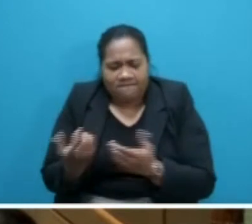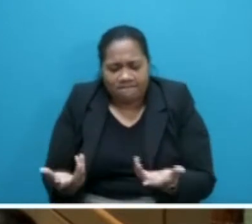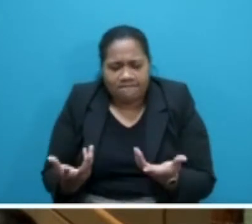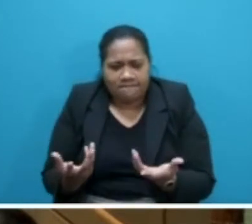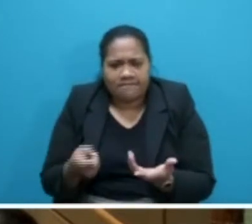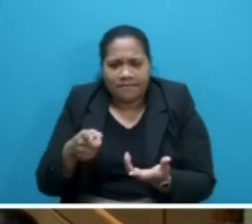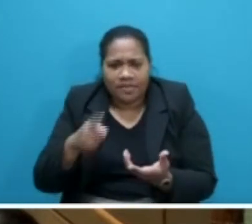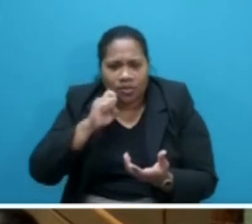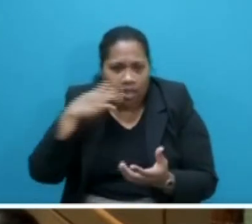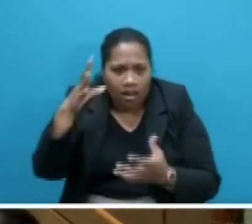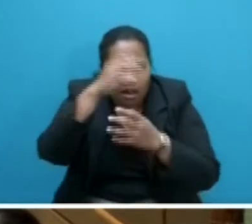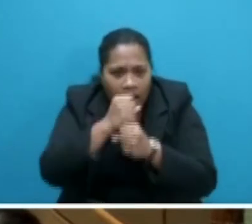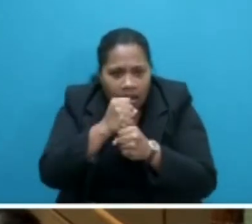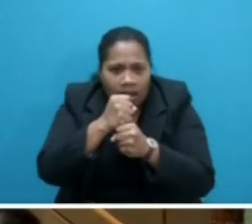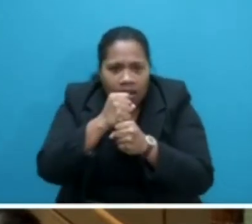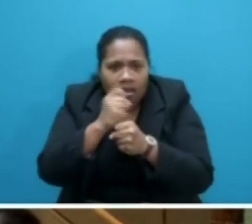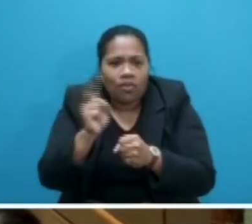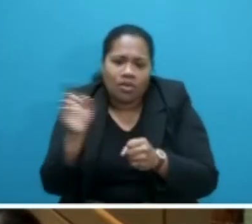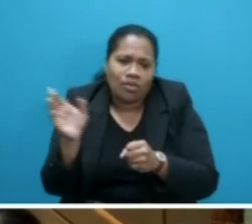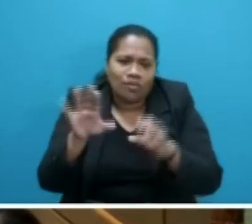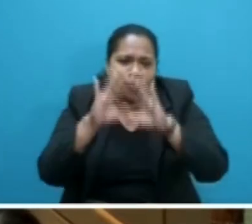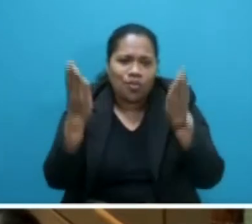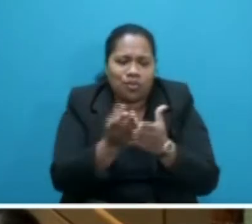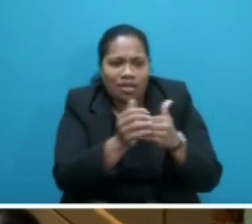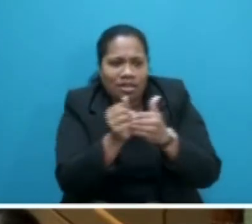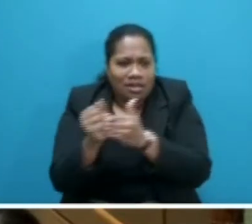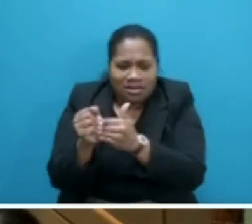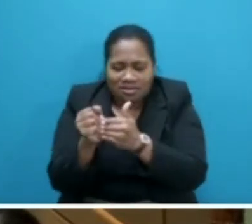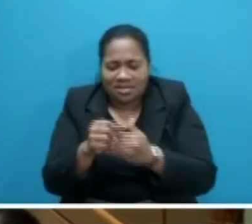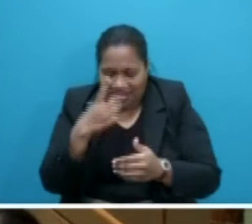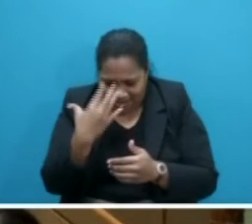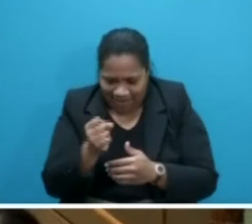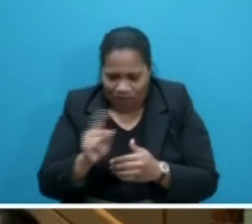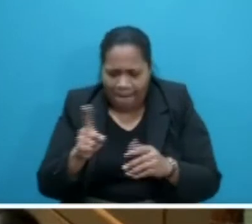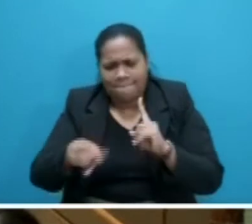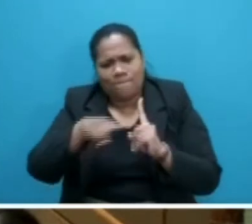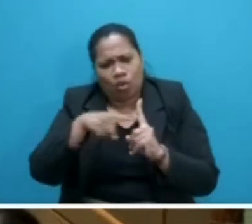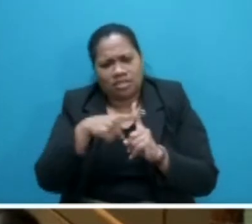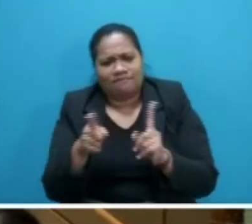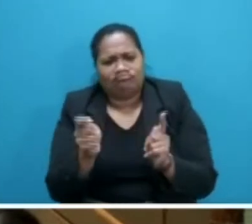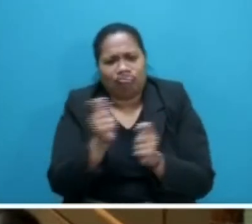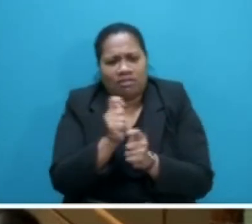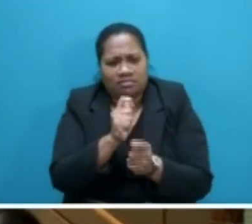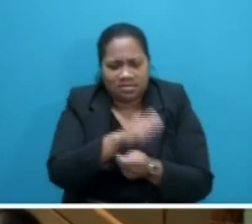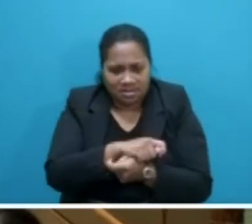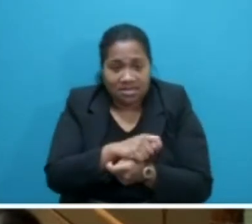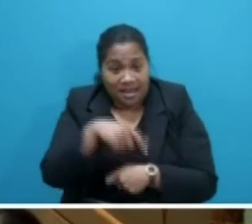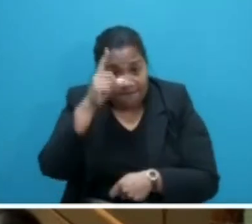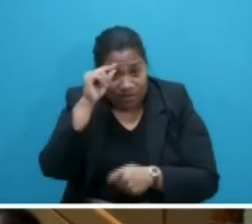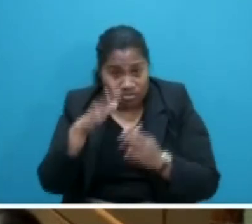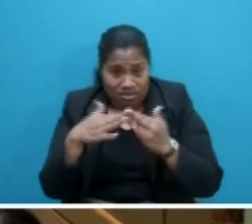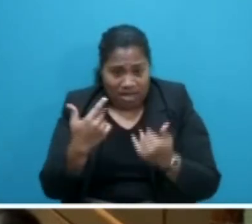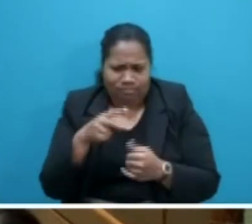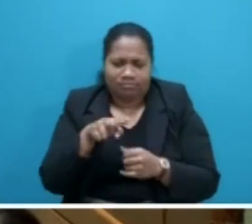leaders and spur positive changes like nothing else can. And Fijian youth, as frontline witnesses to